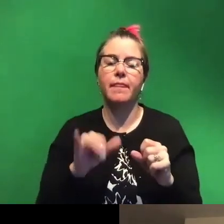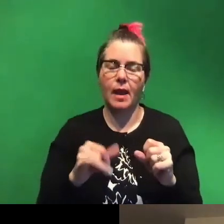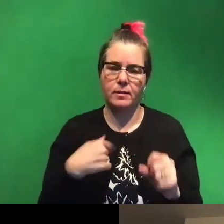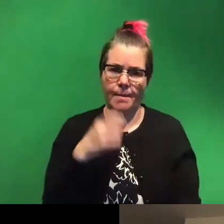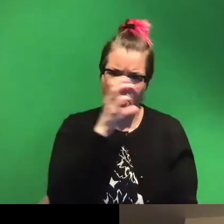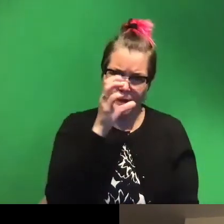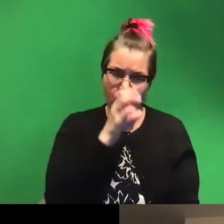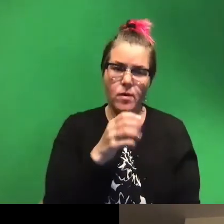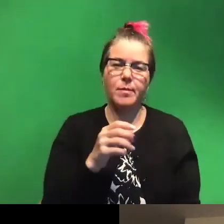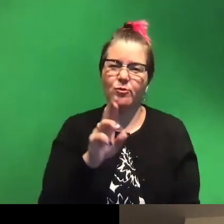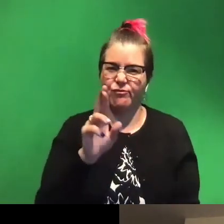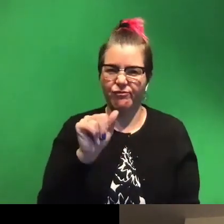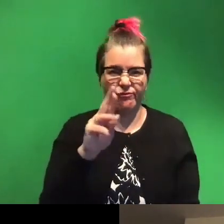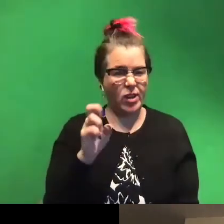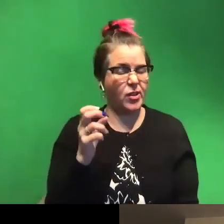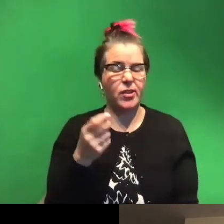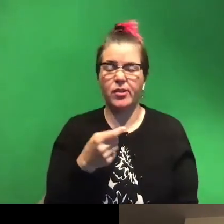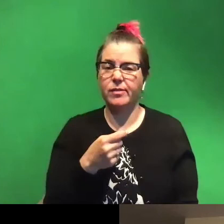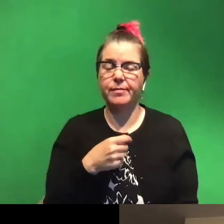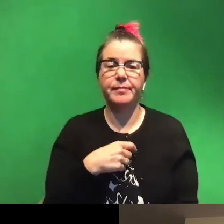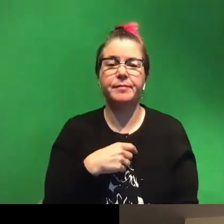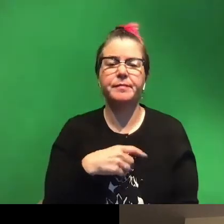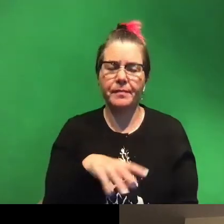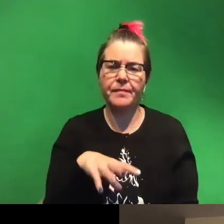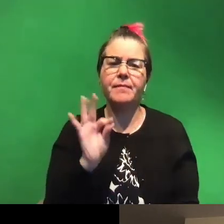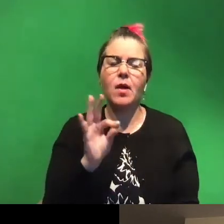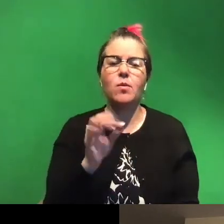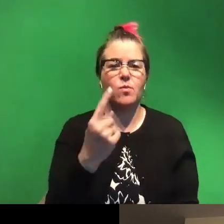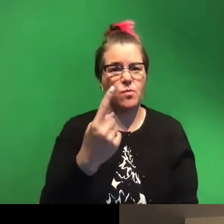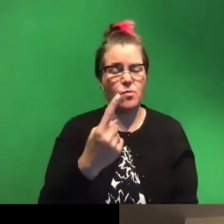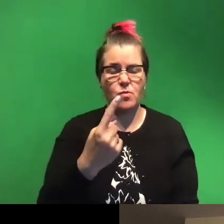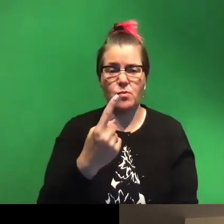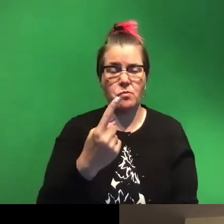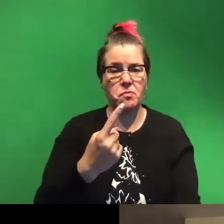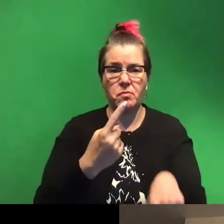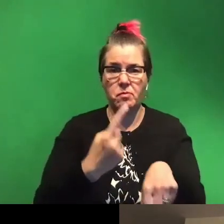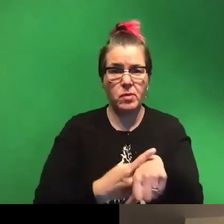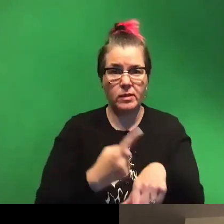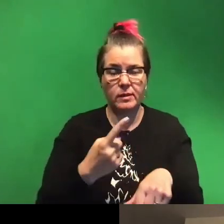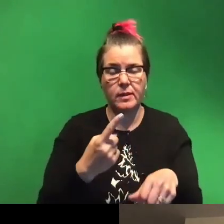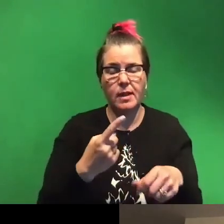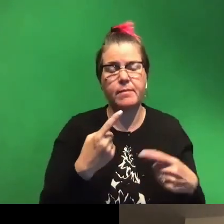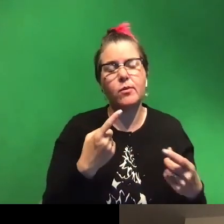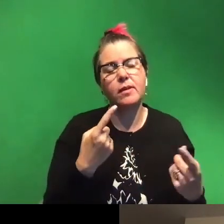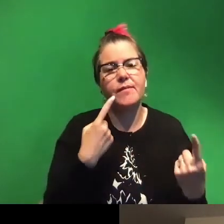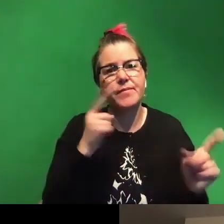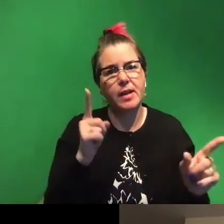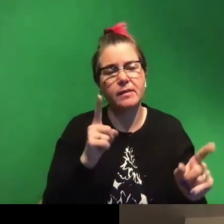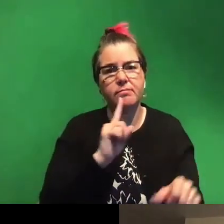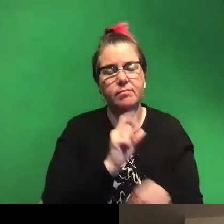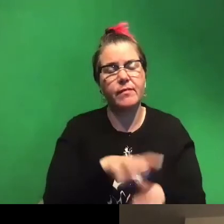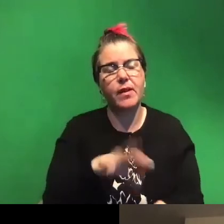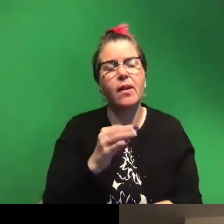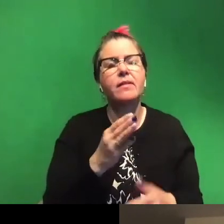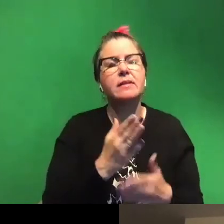that's really rare. It has been found only once in like effectively found. We have a few candidates that we